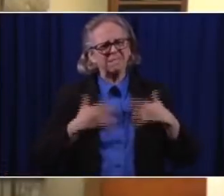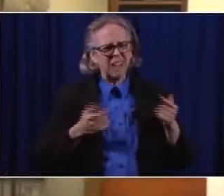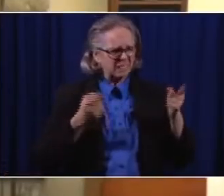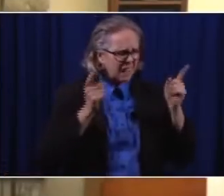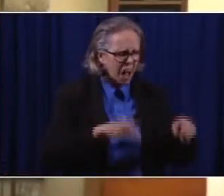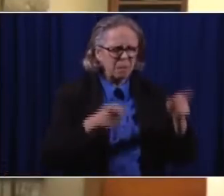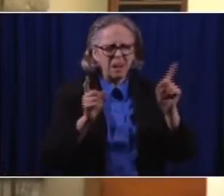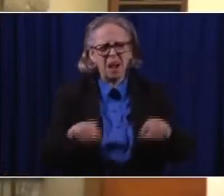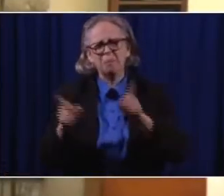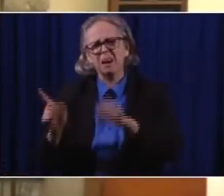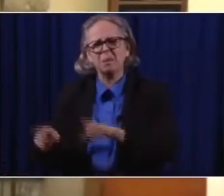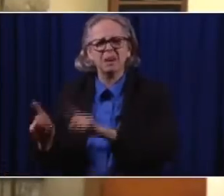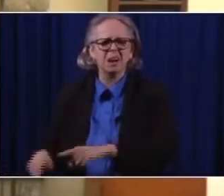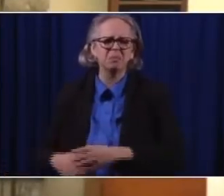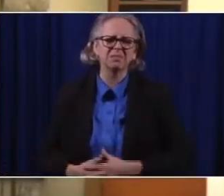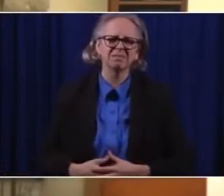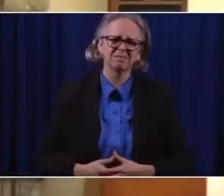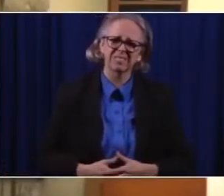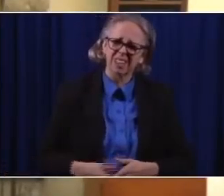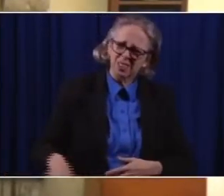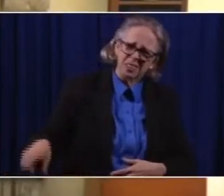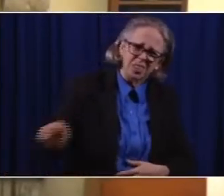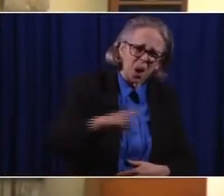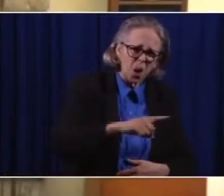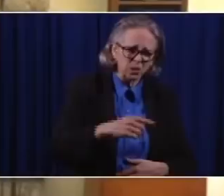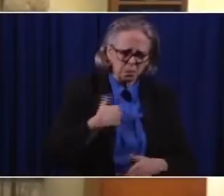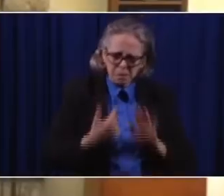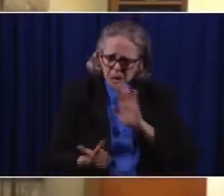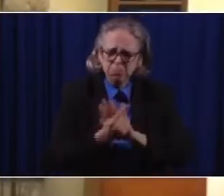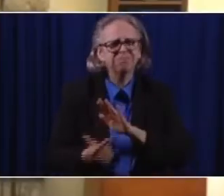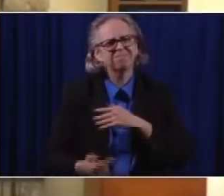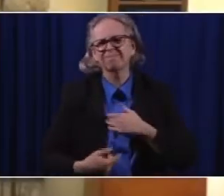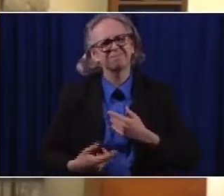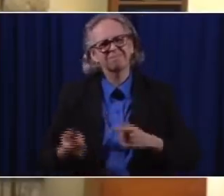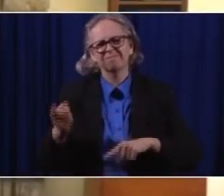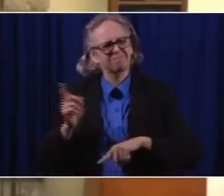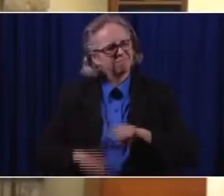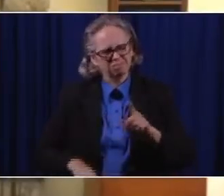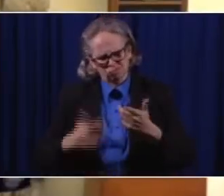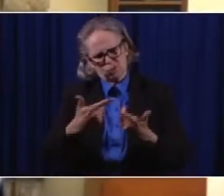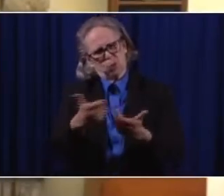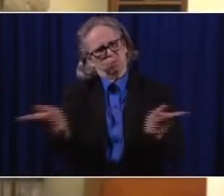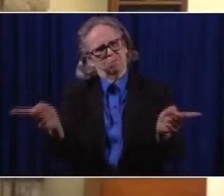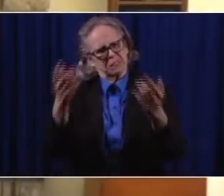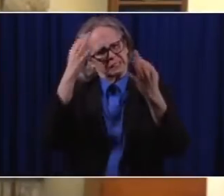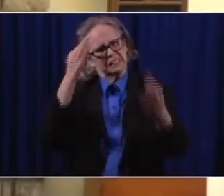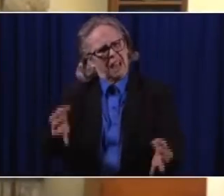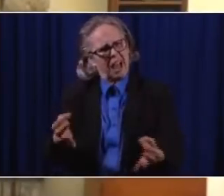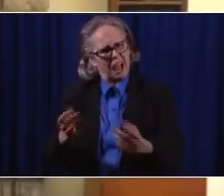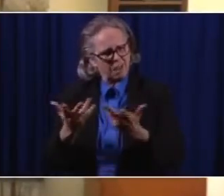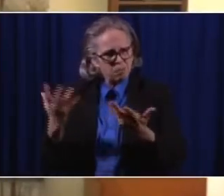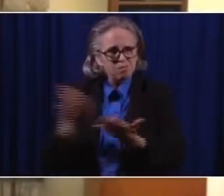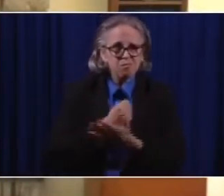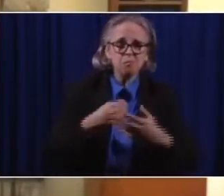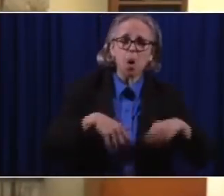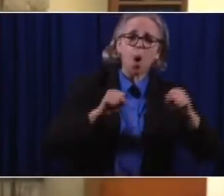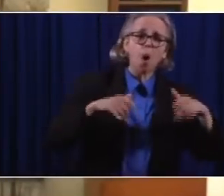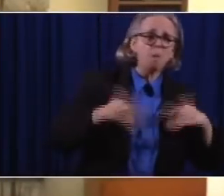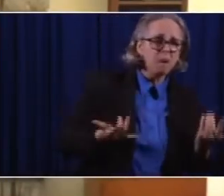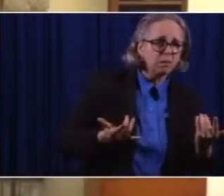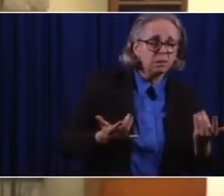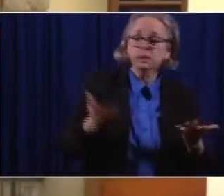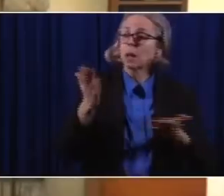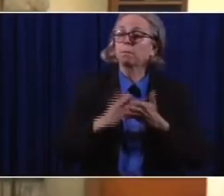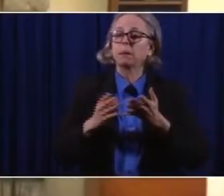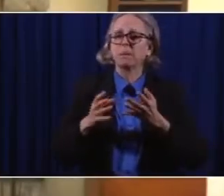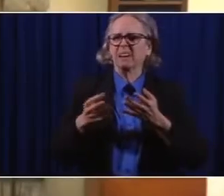celebration. That's individual's choice. I know some people are postponing those until it's over with, and they're going to have an even better